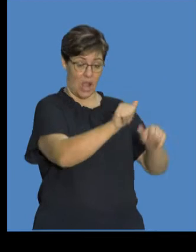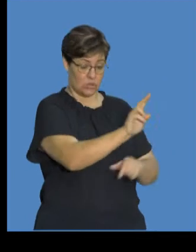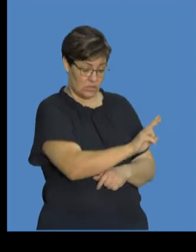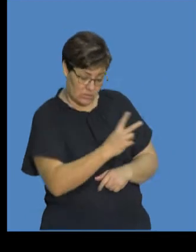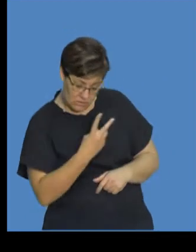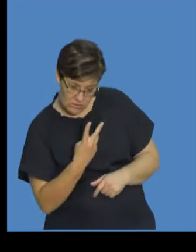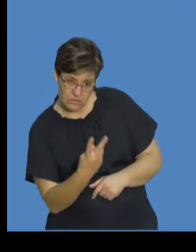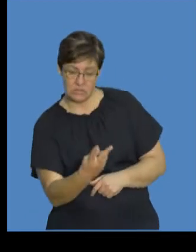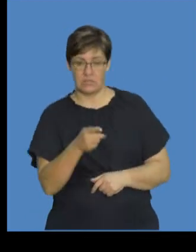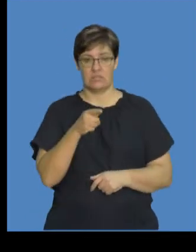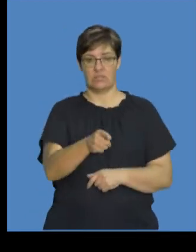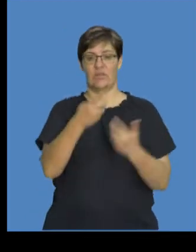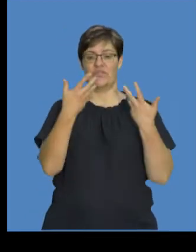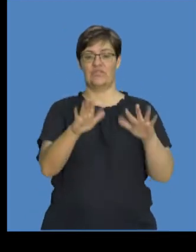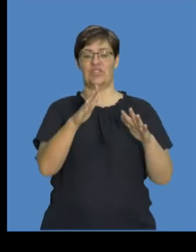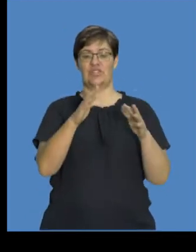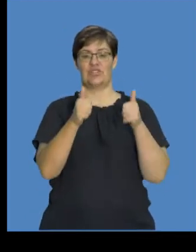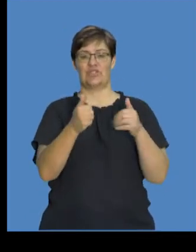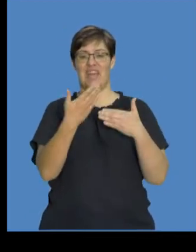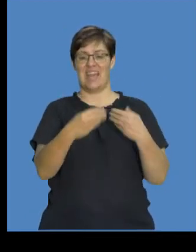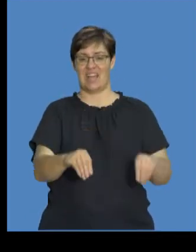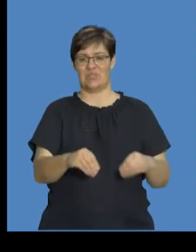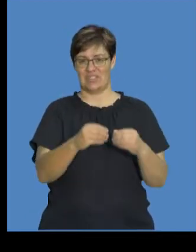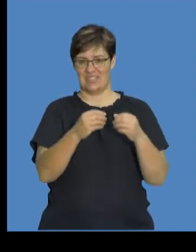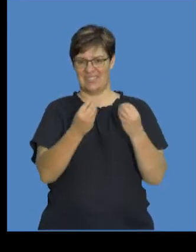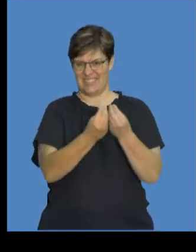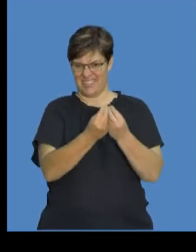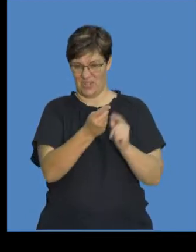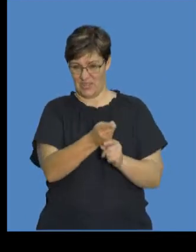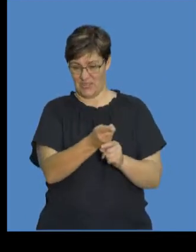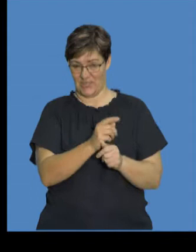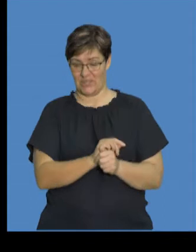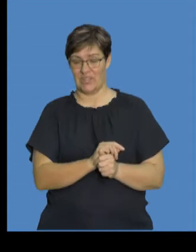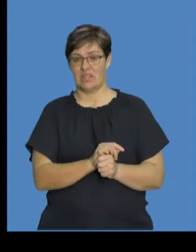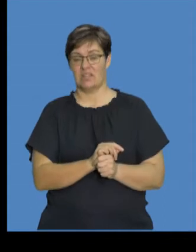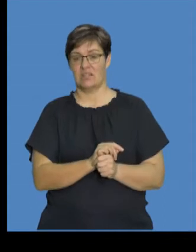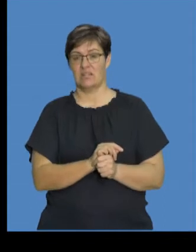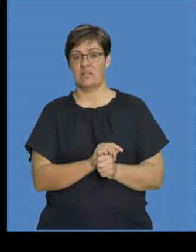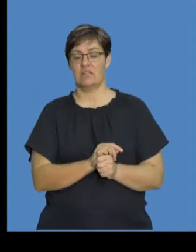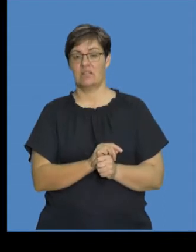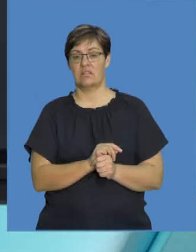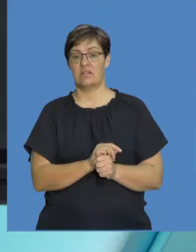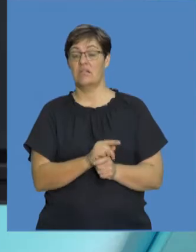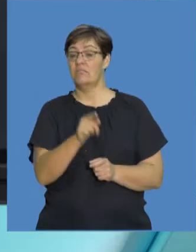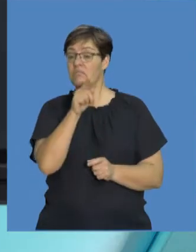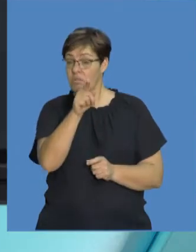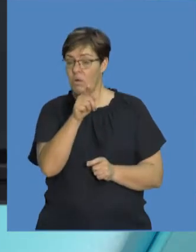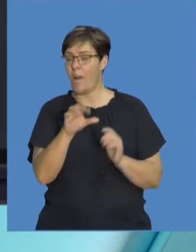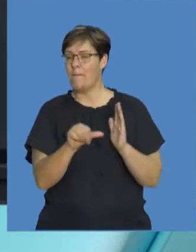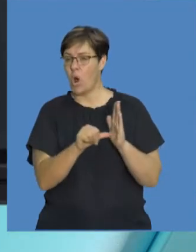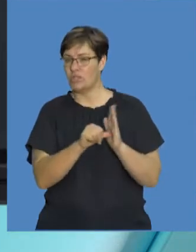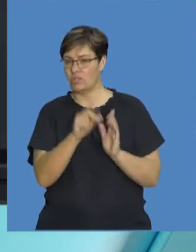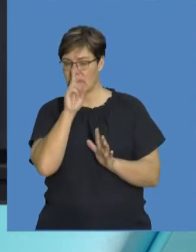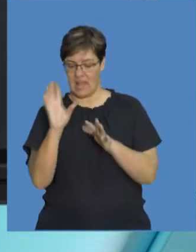account into the finished goods account. Now, at this point, it is crucial for you to see